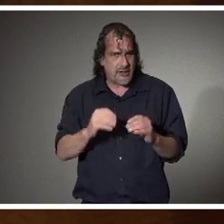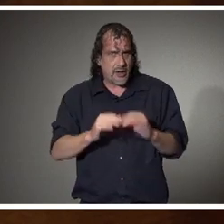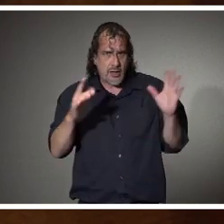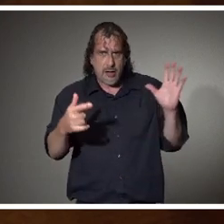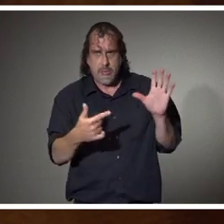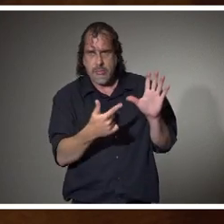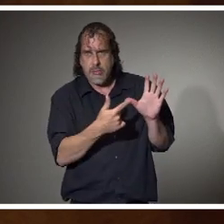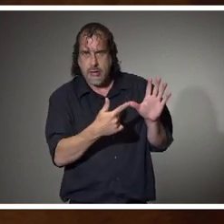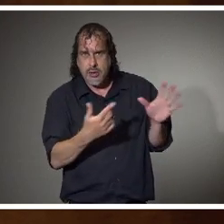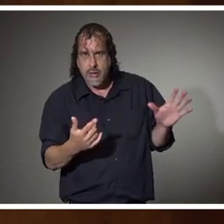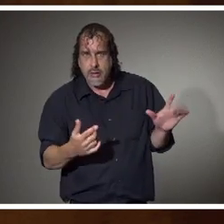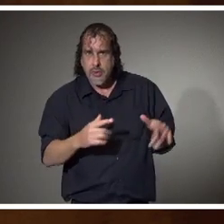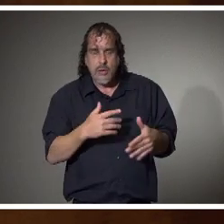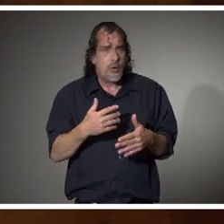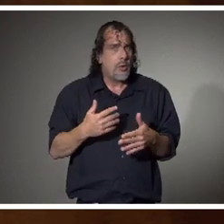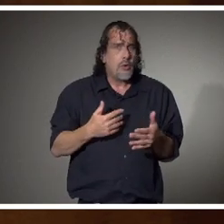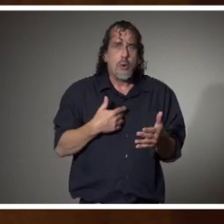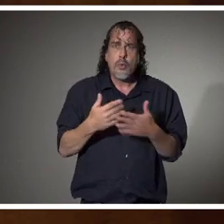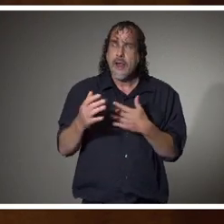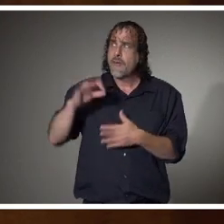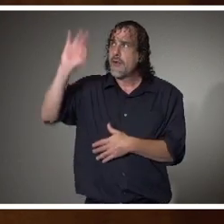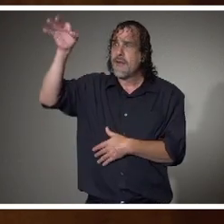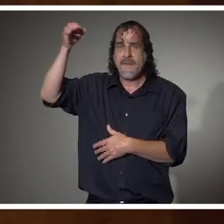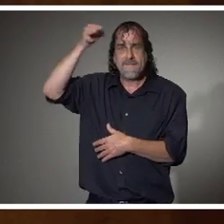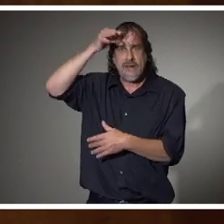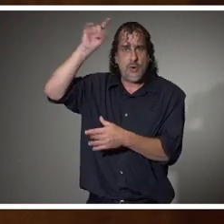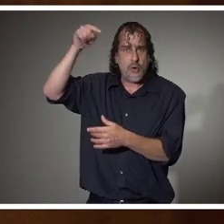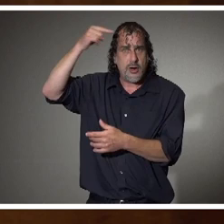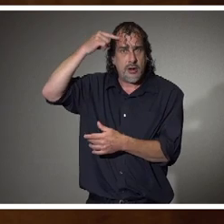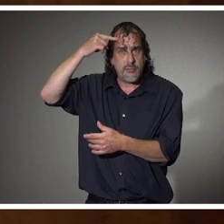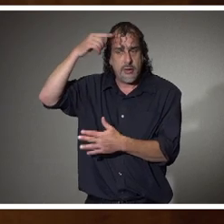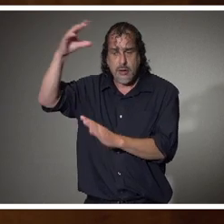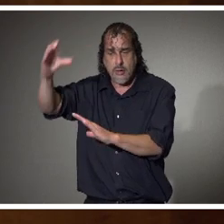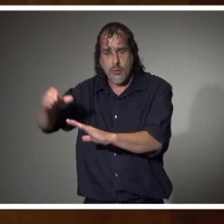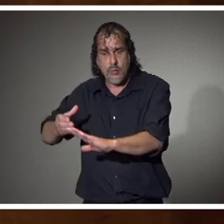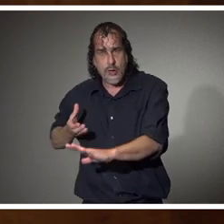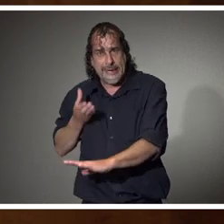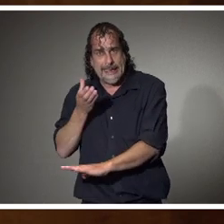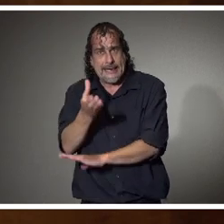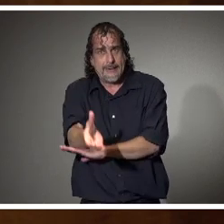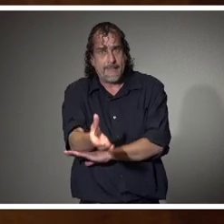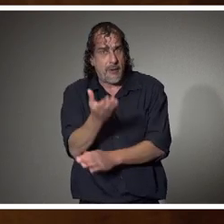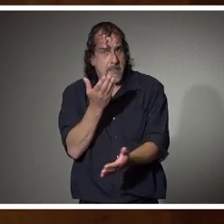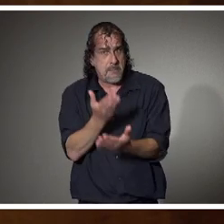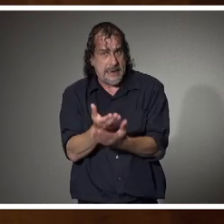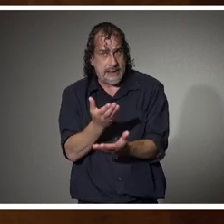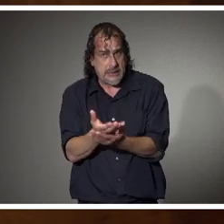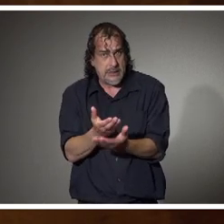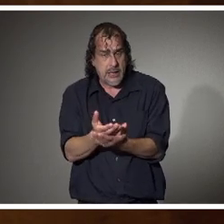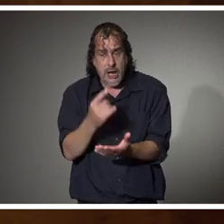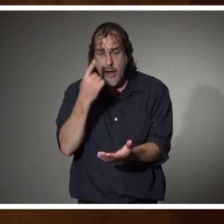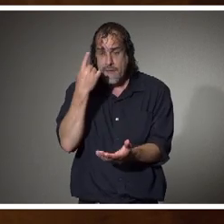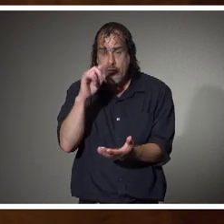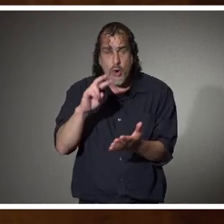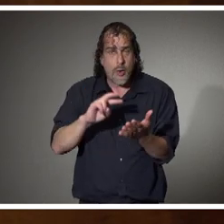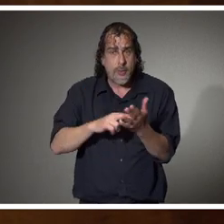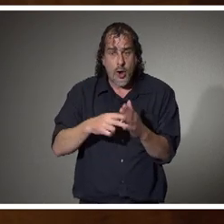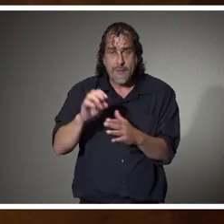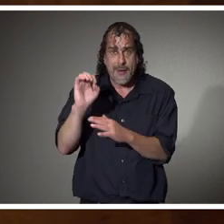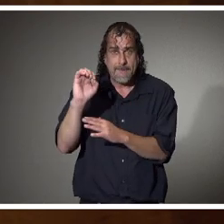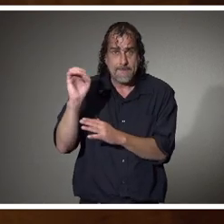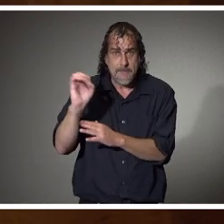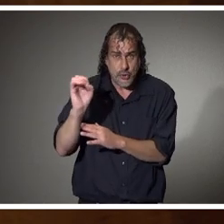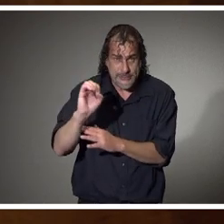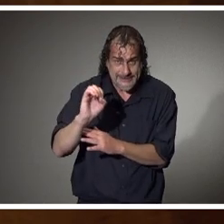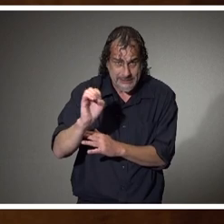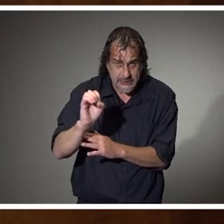part, whenever the federal government shall offer to the state funds for purposes of emergency